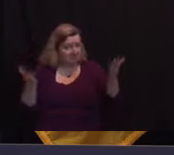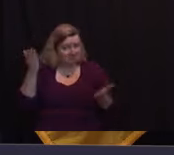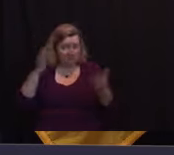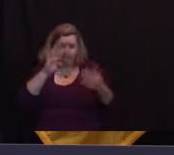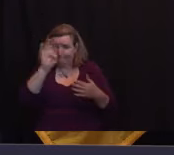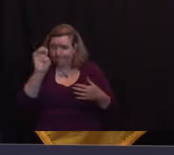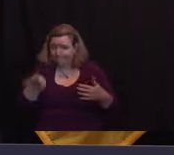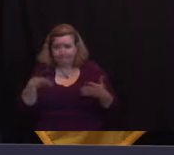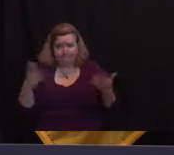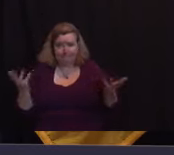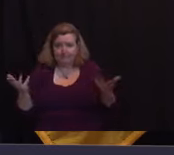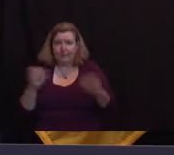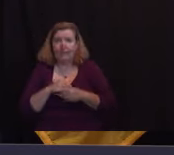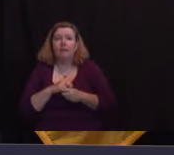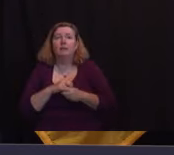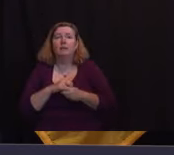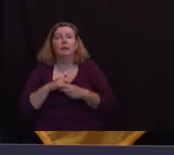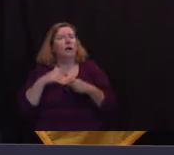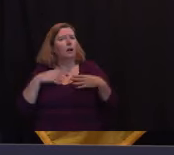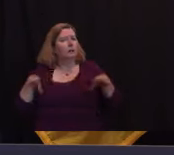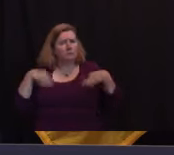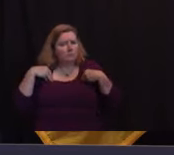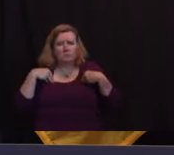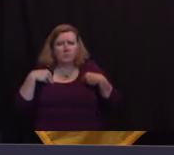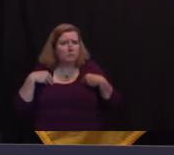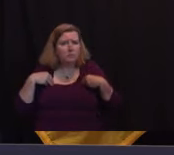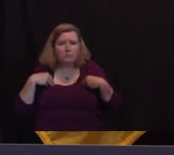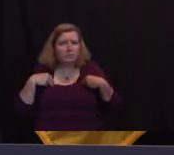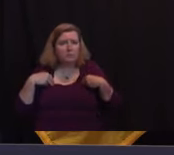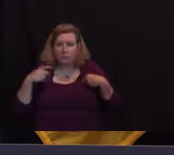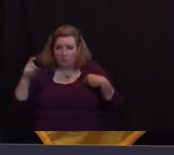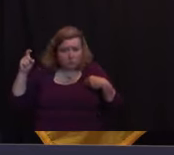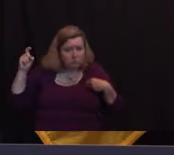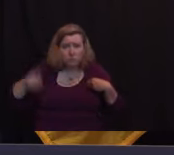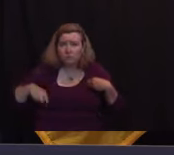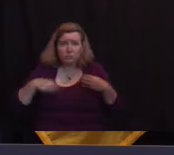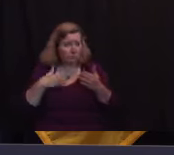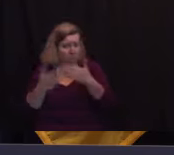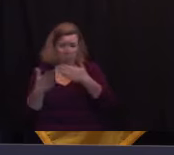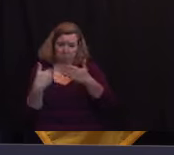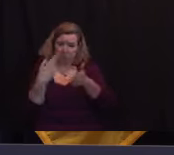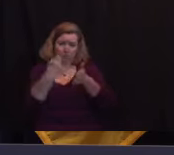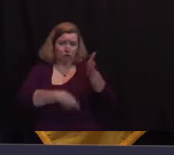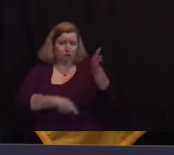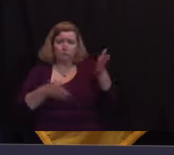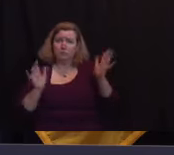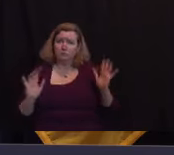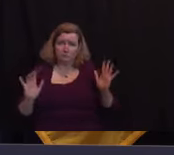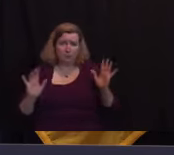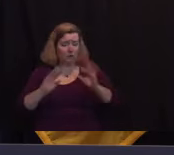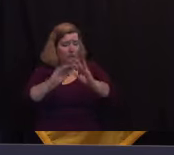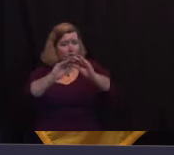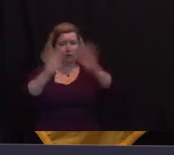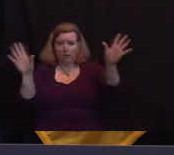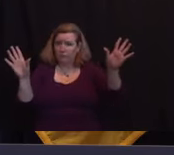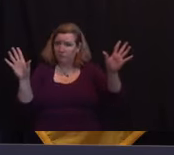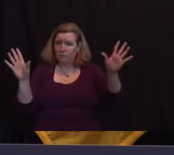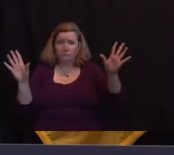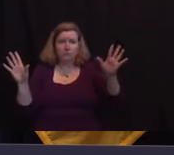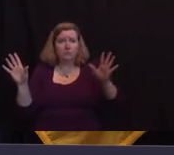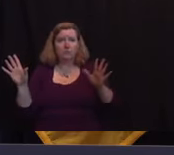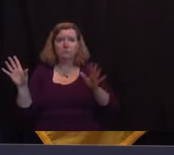things where we take the step regardless of the price tag, because it is absolutely, without question and hesitation, the right thing to